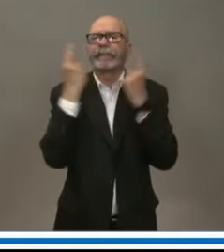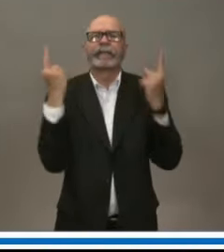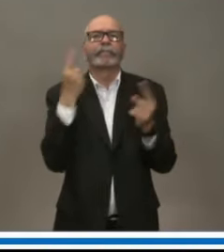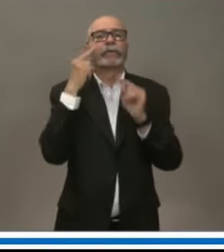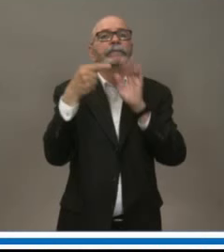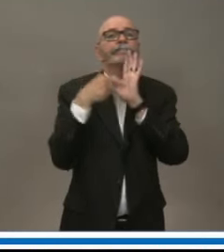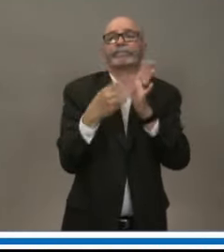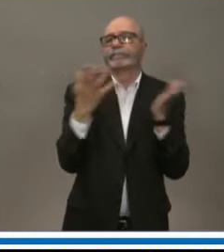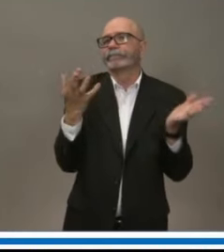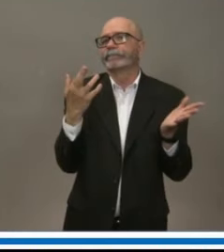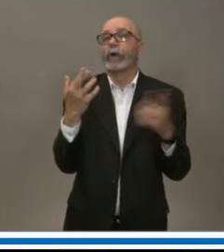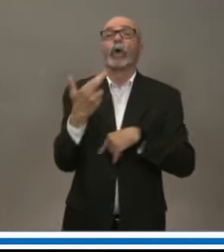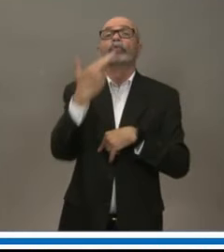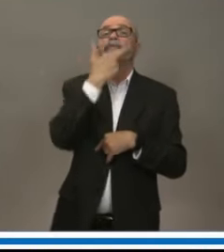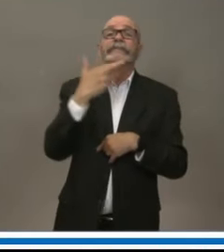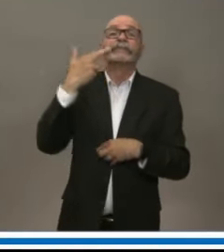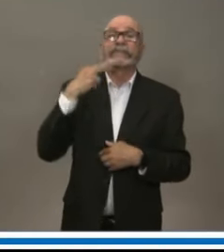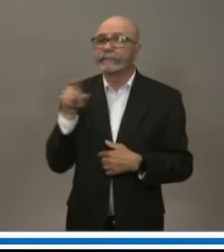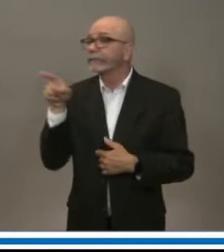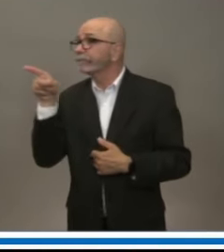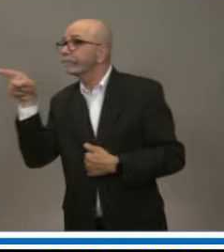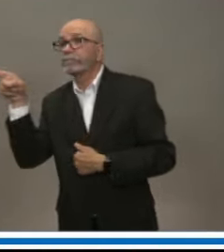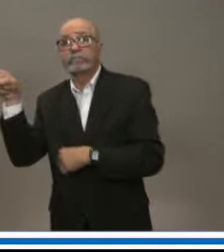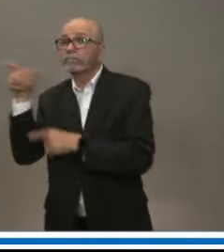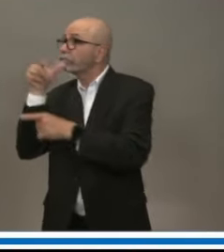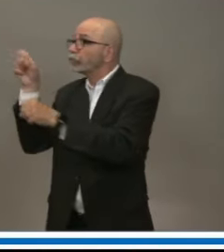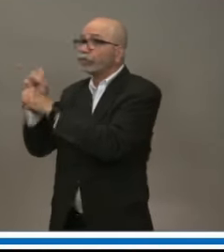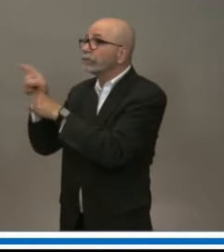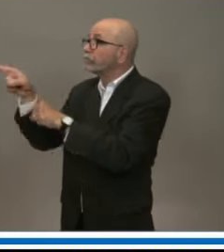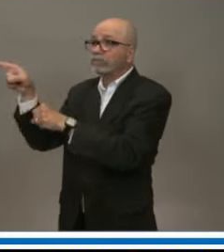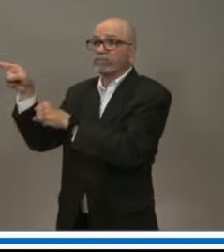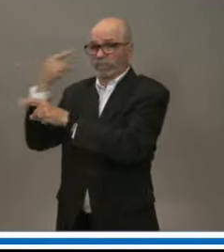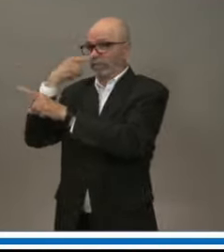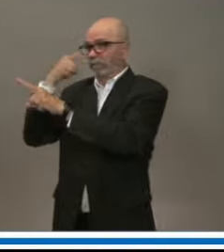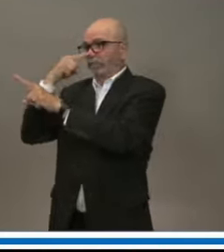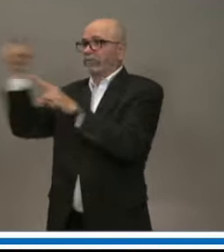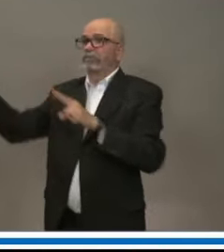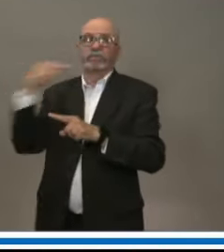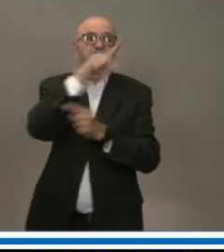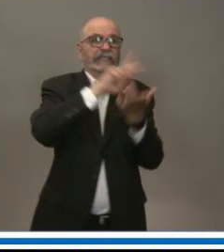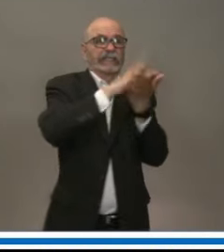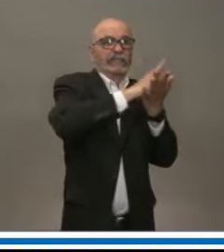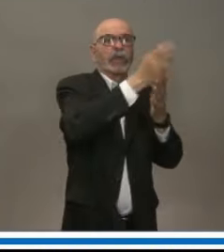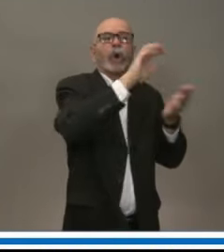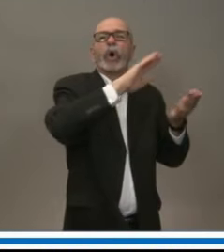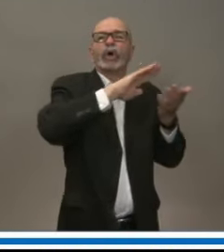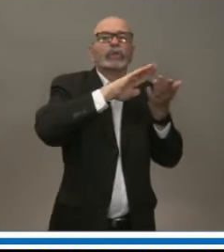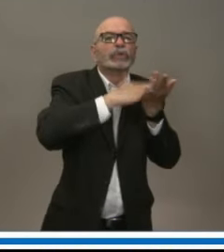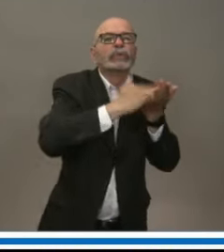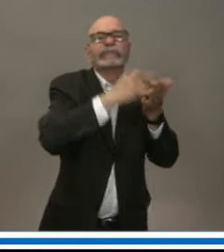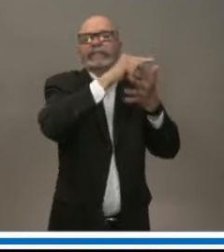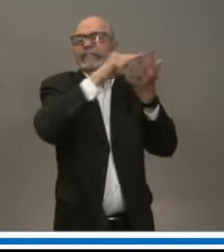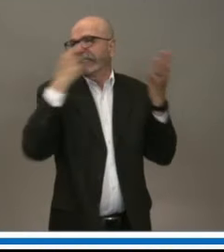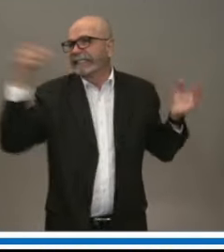kitchen staff, that kind of thing. And I guess on some days they're down as much as 30 to 40% in